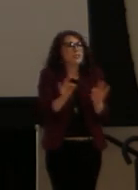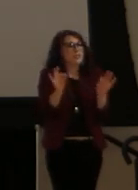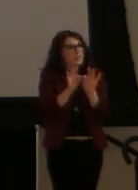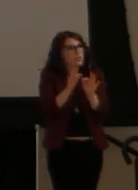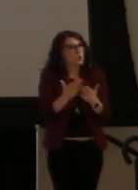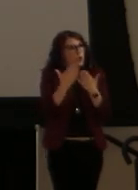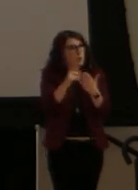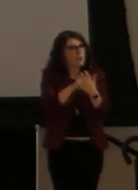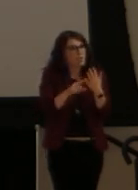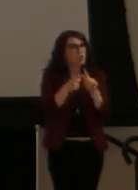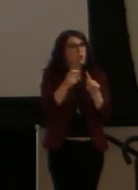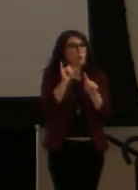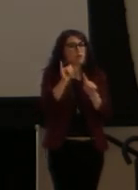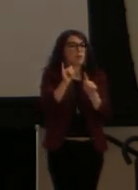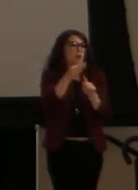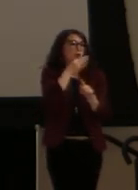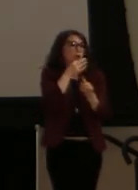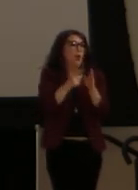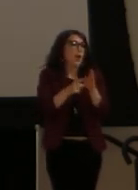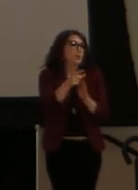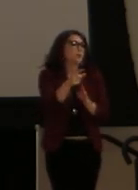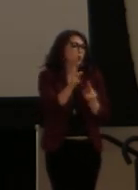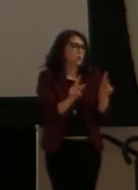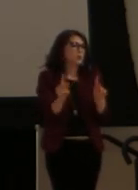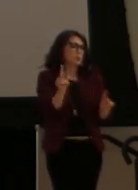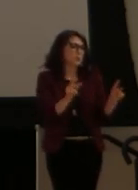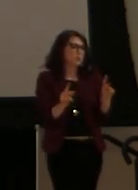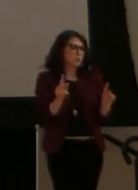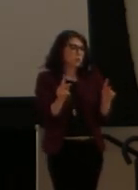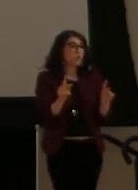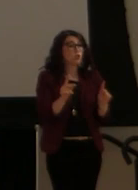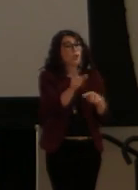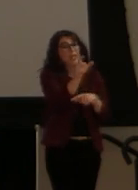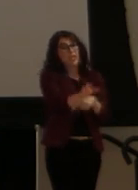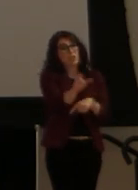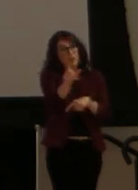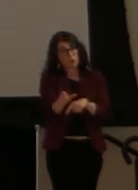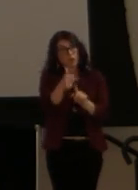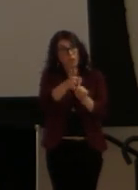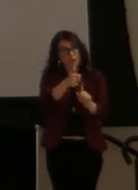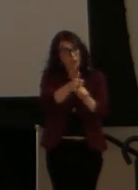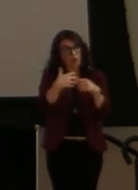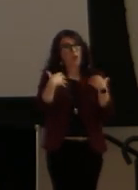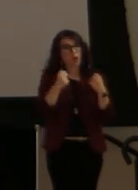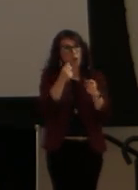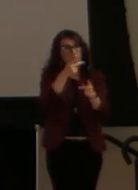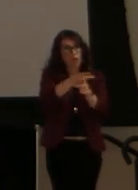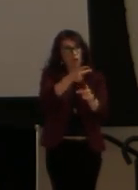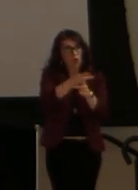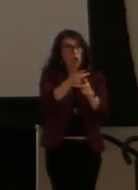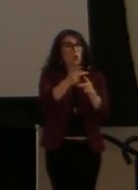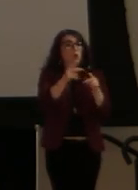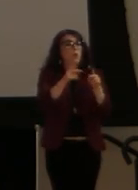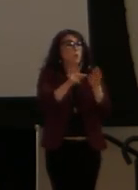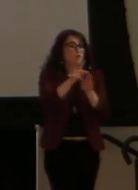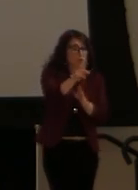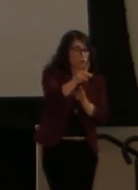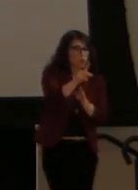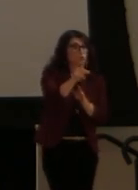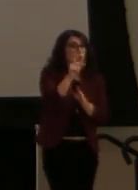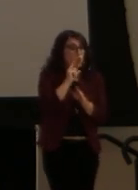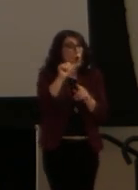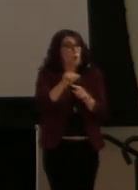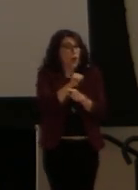recommendations from the experts. So individuals who are healthcare professionals who are practicing gender-affirming care across the